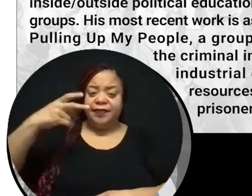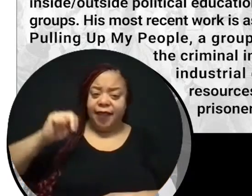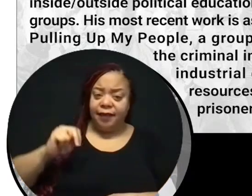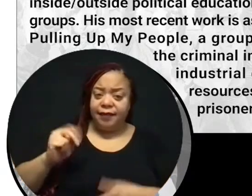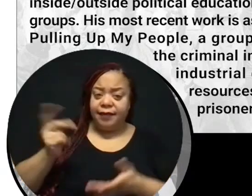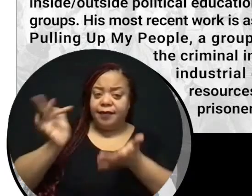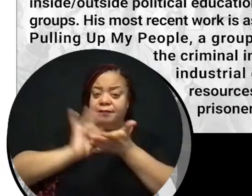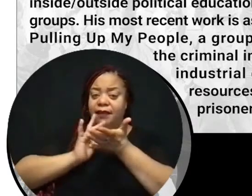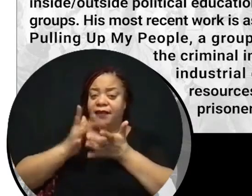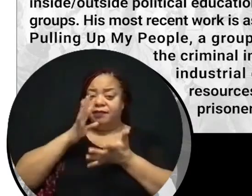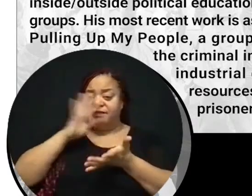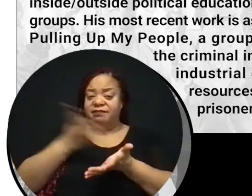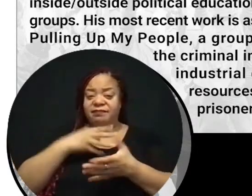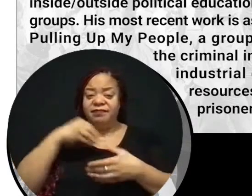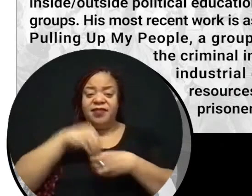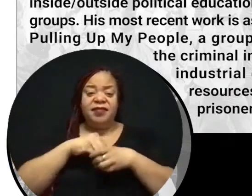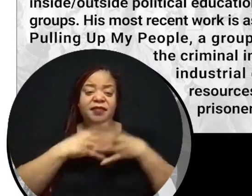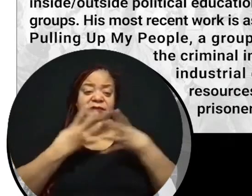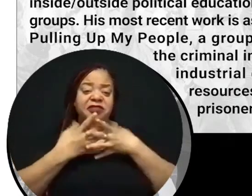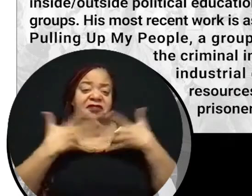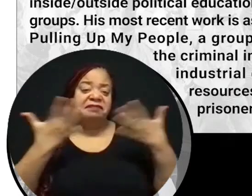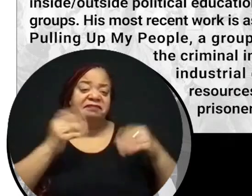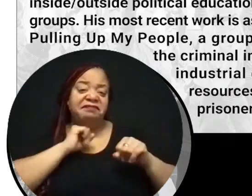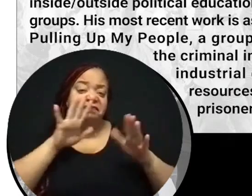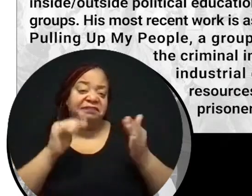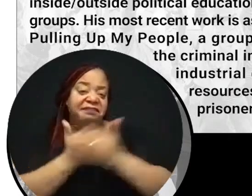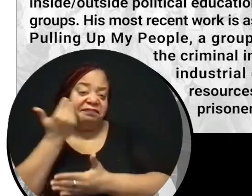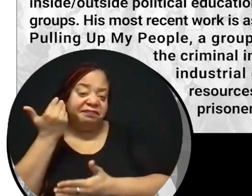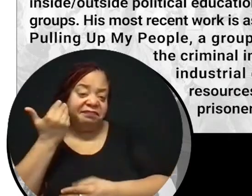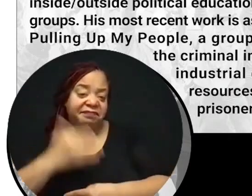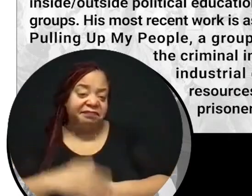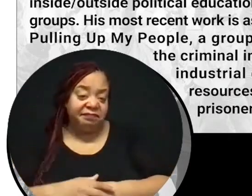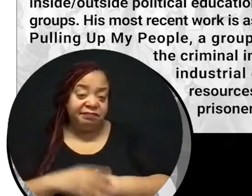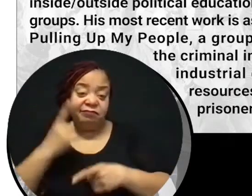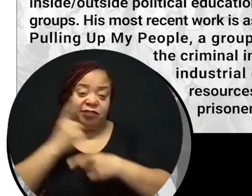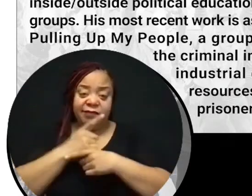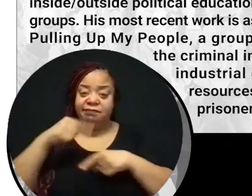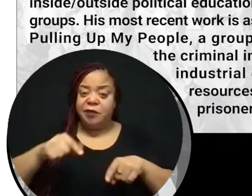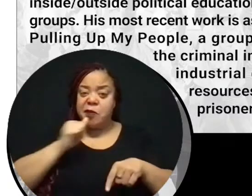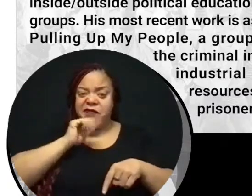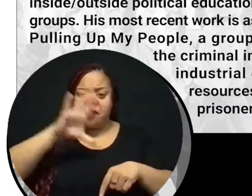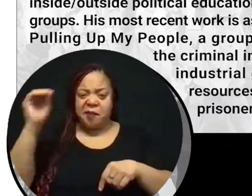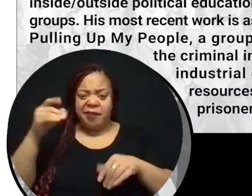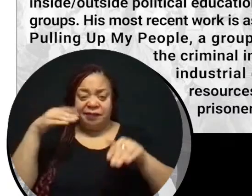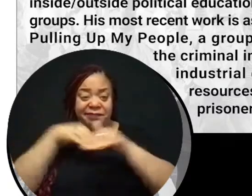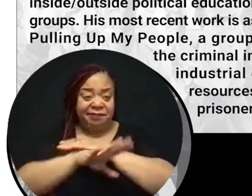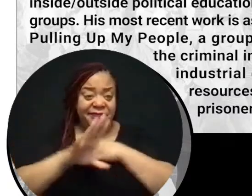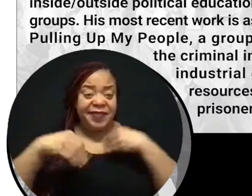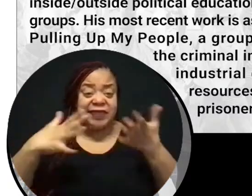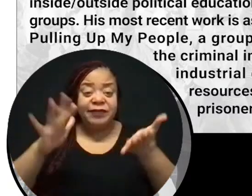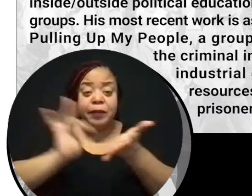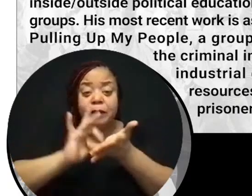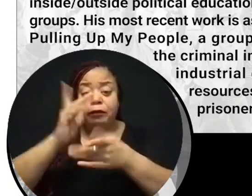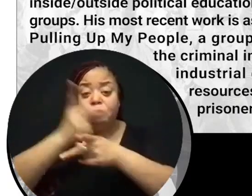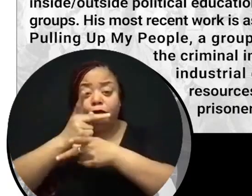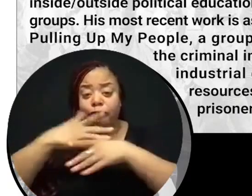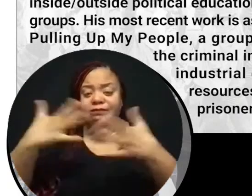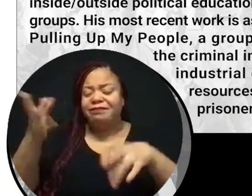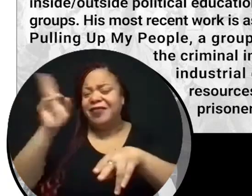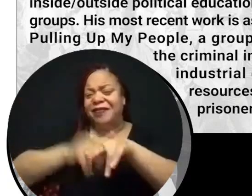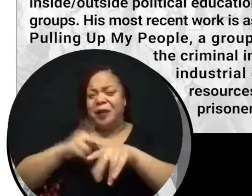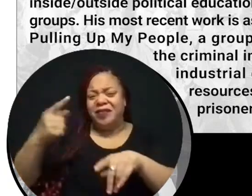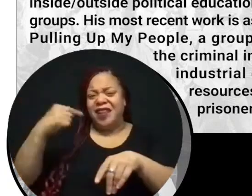profit margin to reach, and they're notorious for misdiagnosing, underdiagnosing. There's